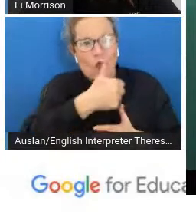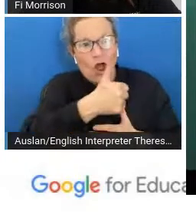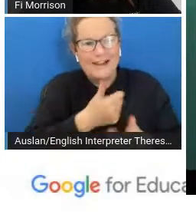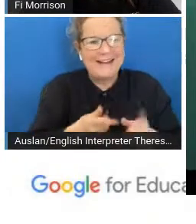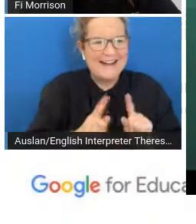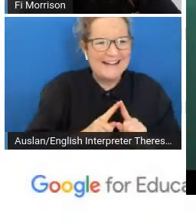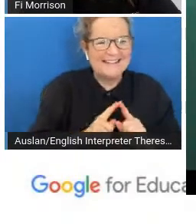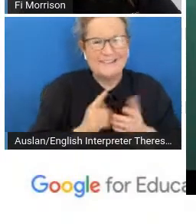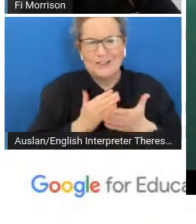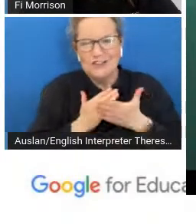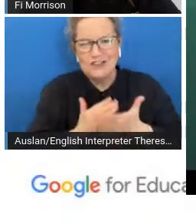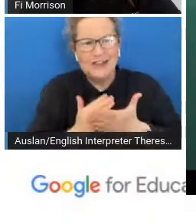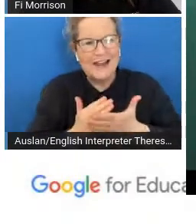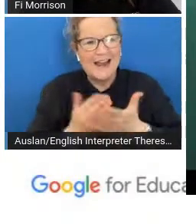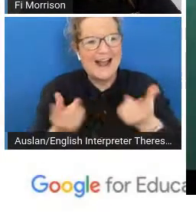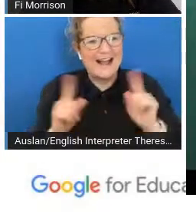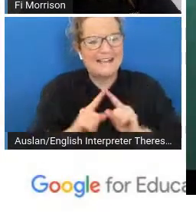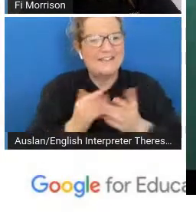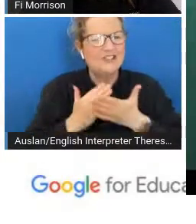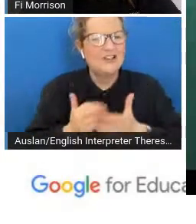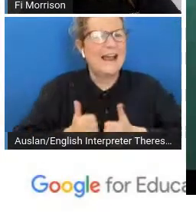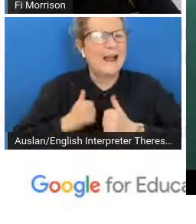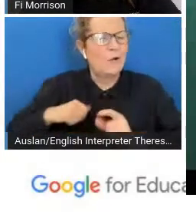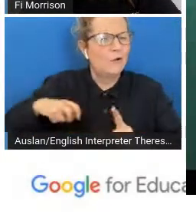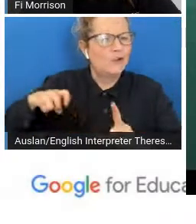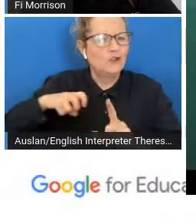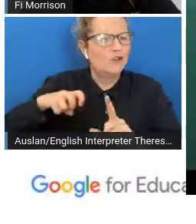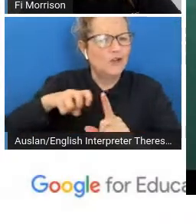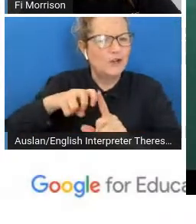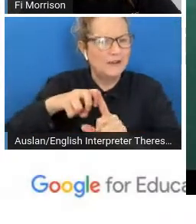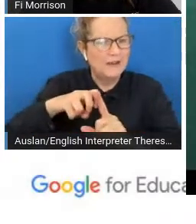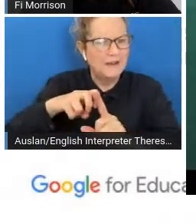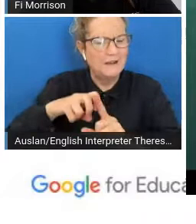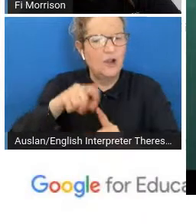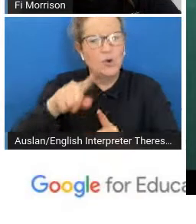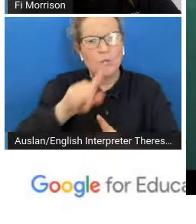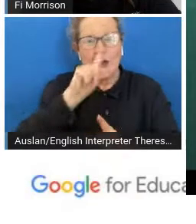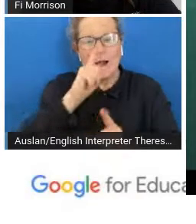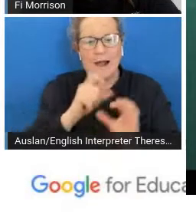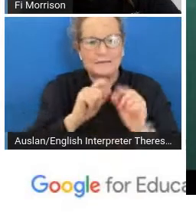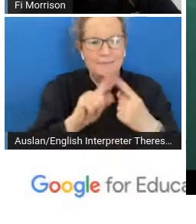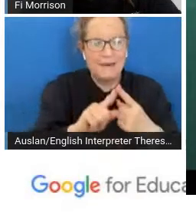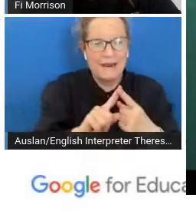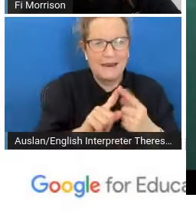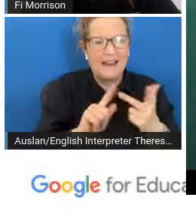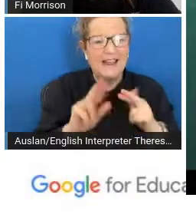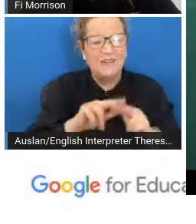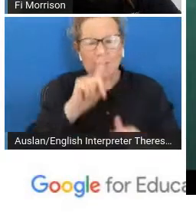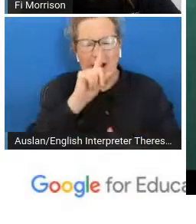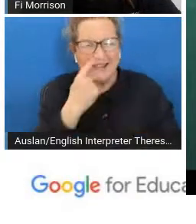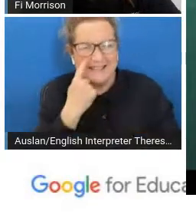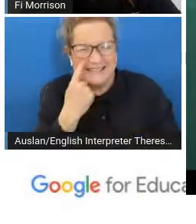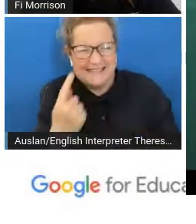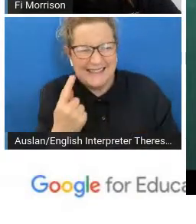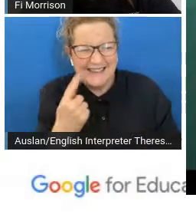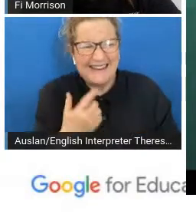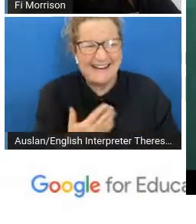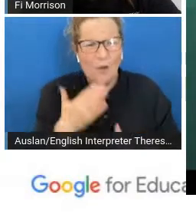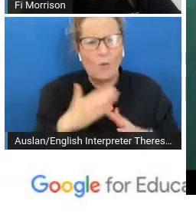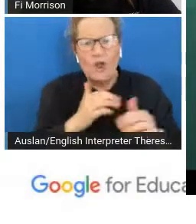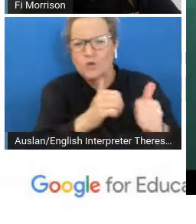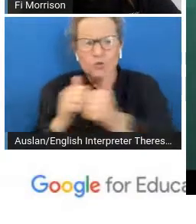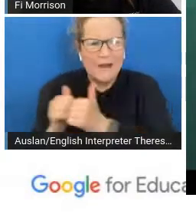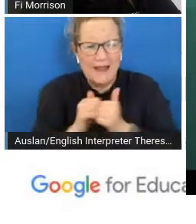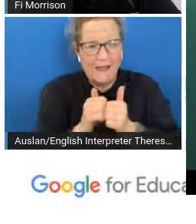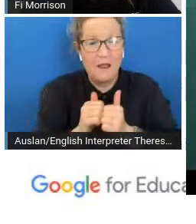share our journey. And it's just really important that you can't be what you can't see. So let's all work together to make kids everywhere in Australia and